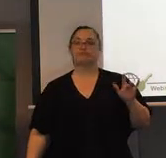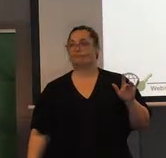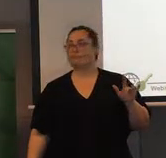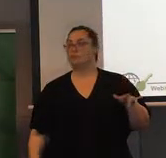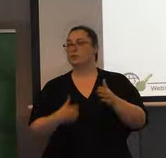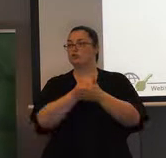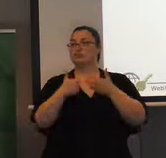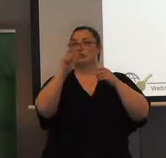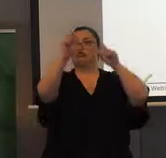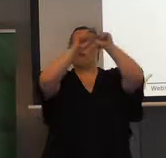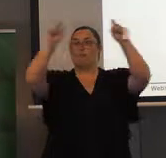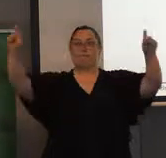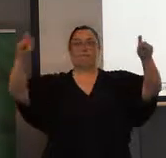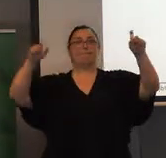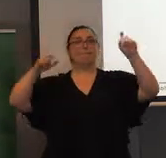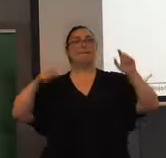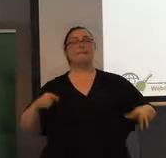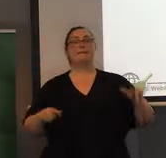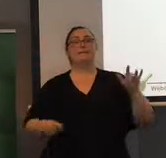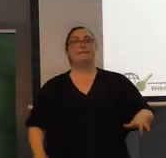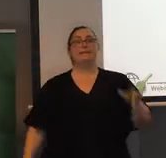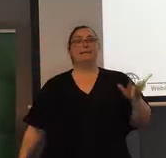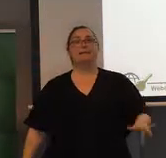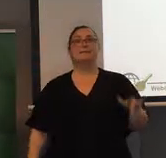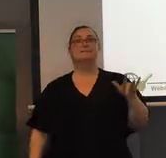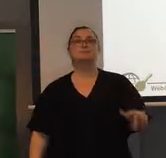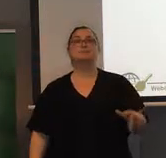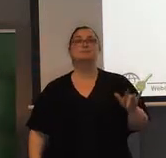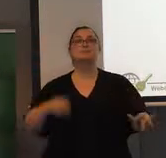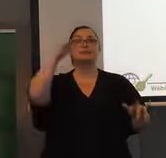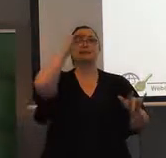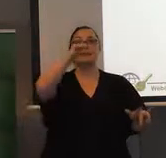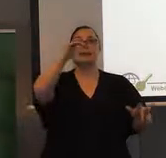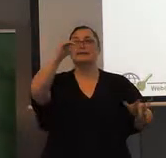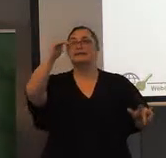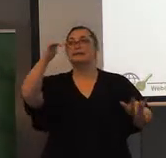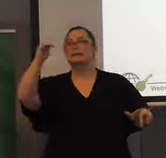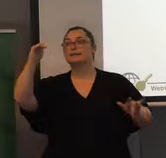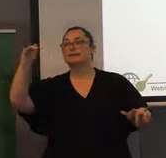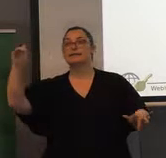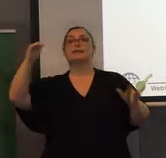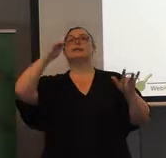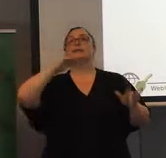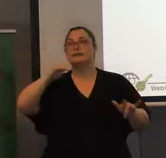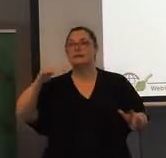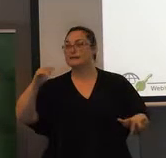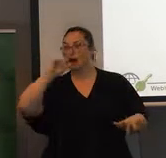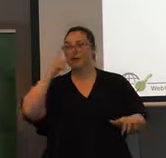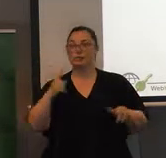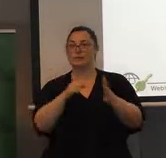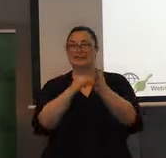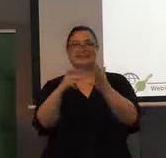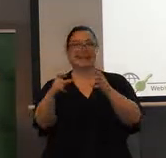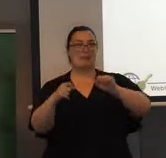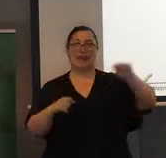tabs because you just see the top level, but it actually made me go through every single sub-level. Escape wouldn't work. No key would work to get